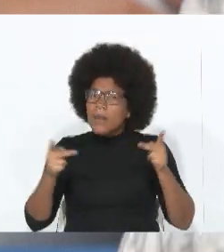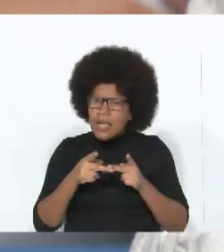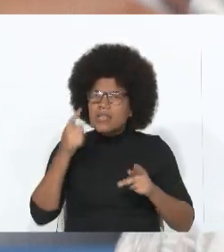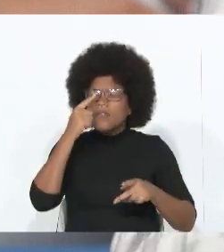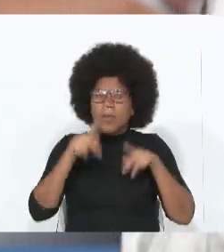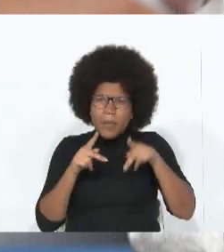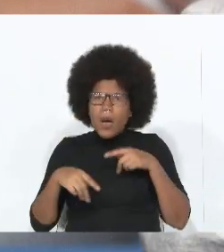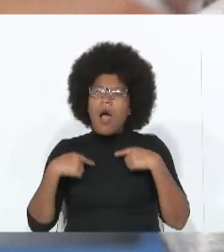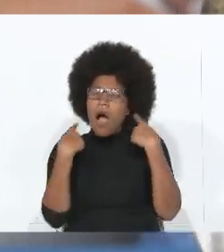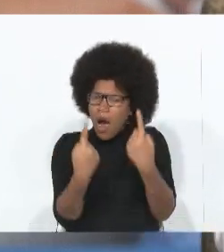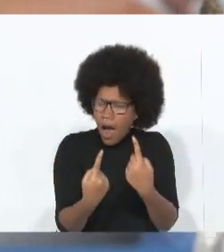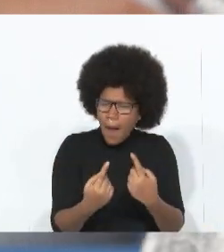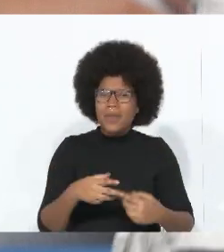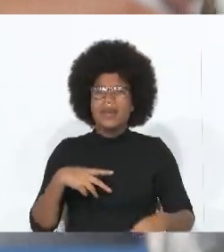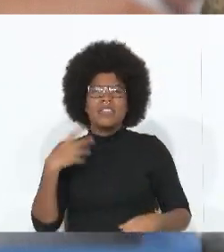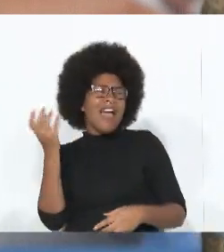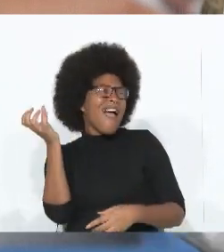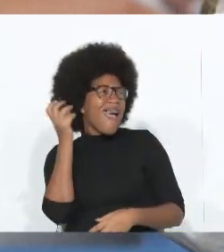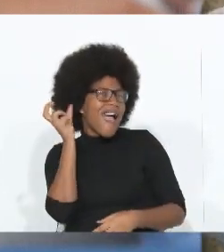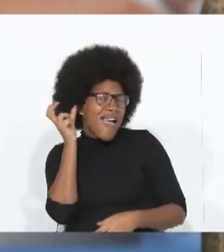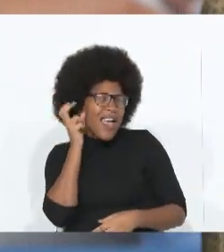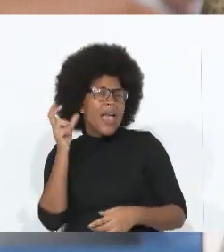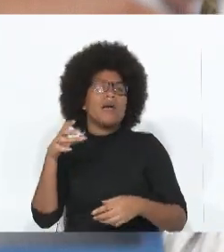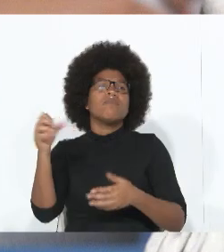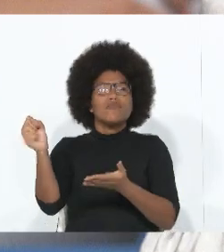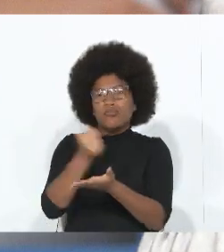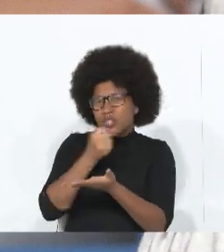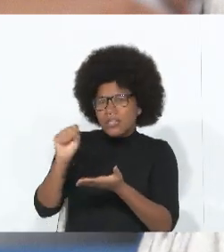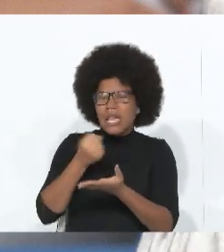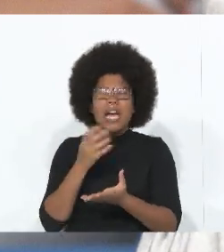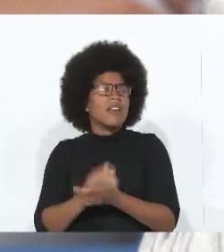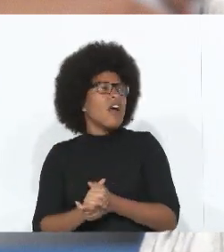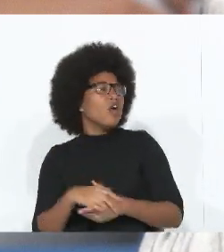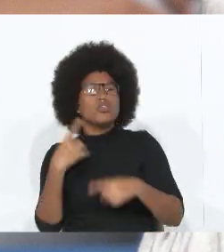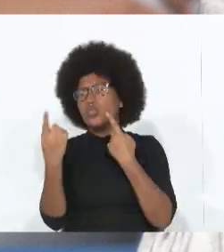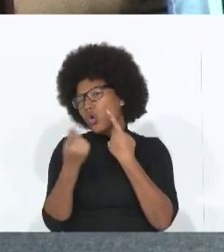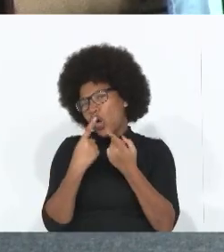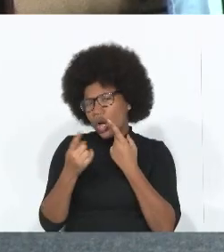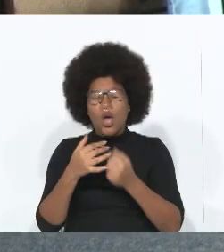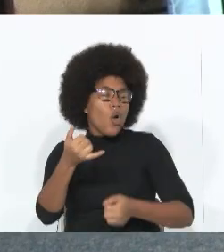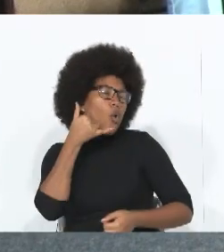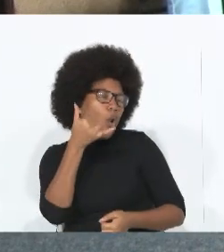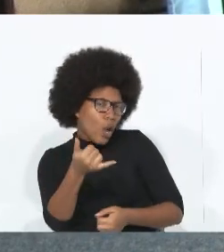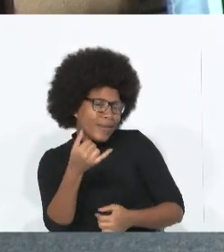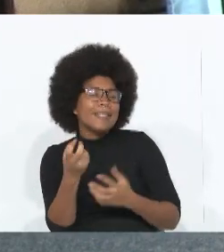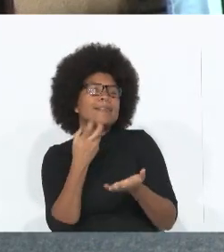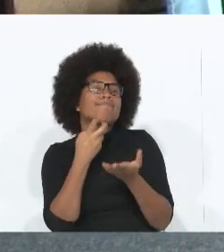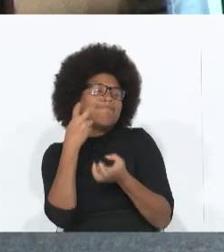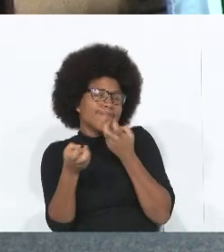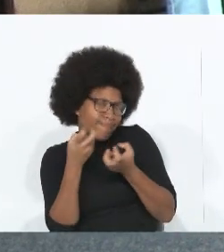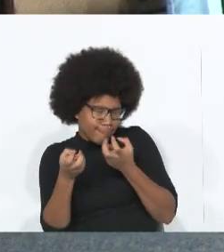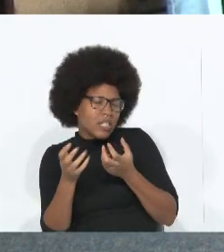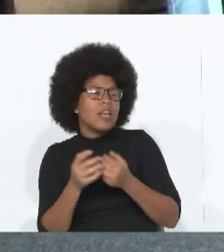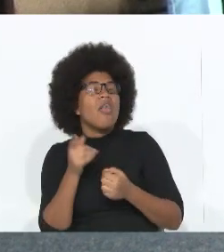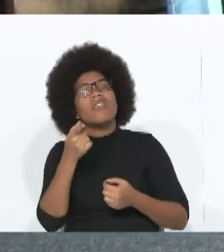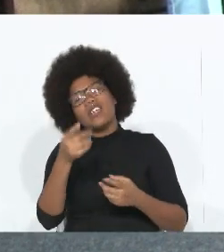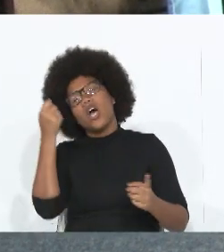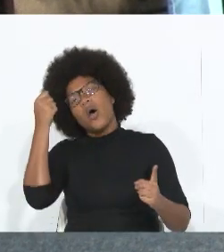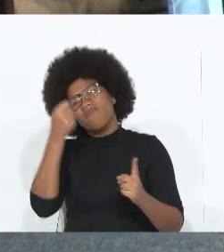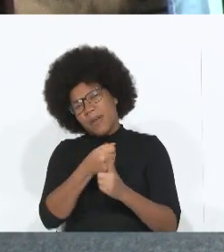get some music and old talk and call in. And it was kind of like a community kind of thing. So that's how it affected me and